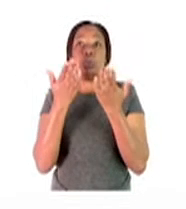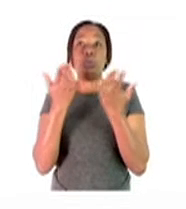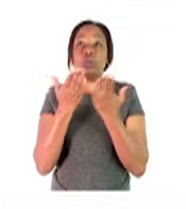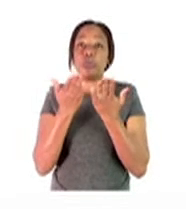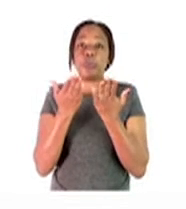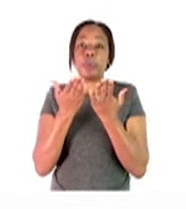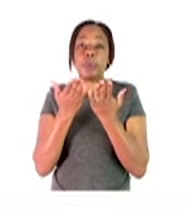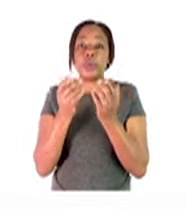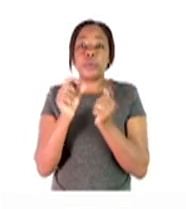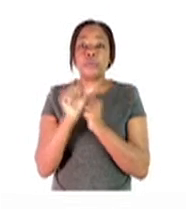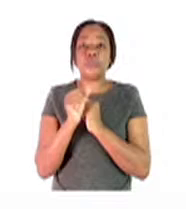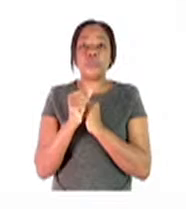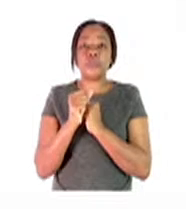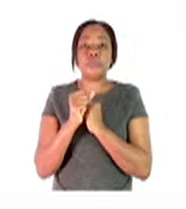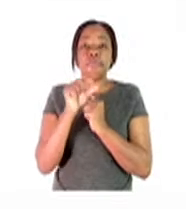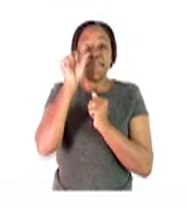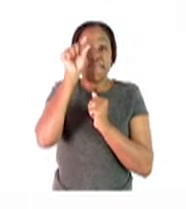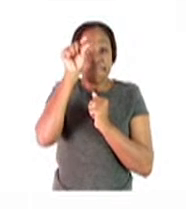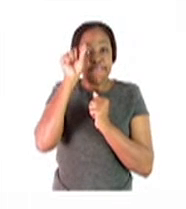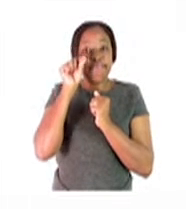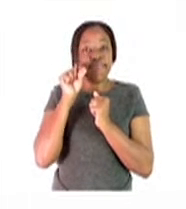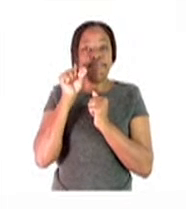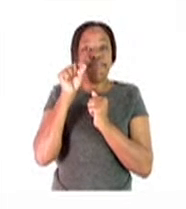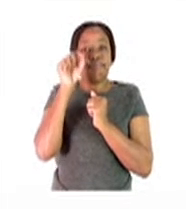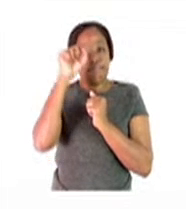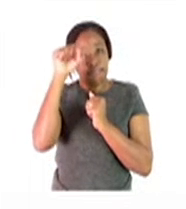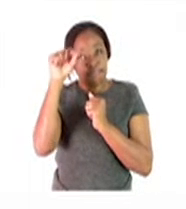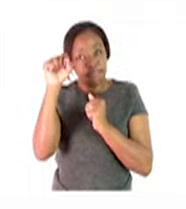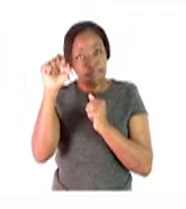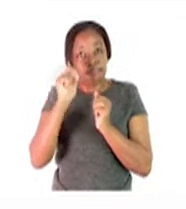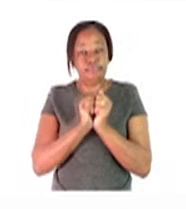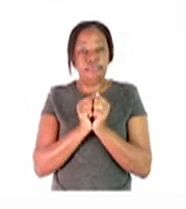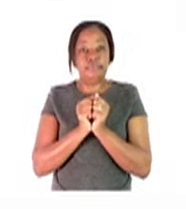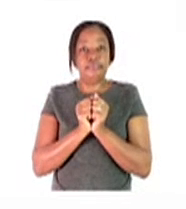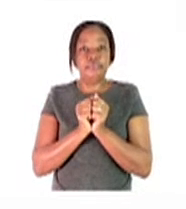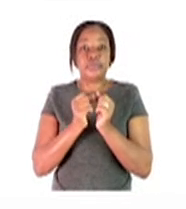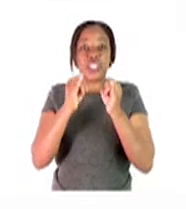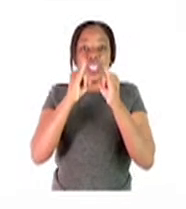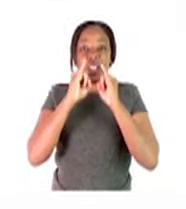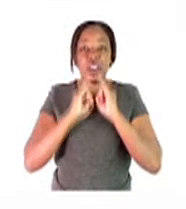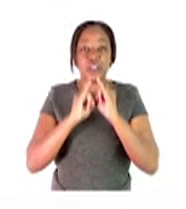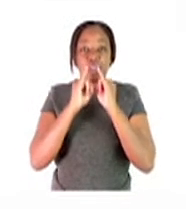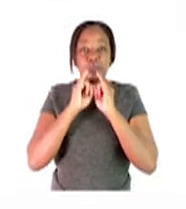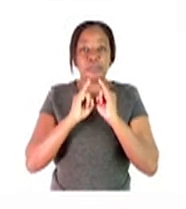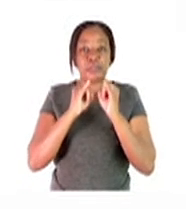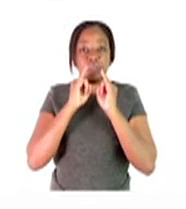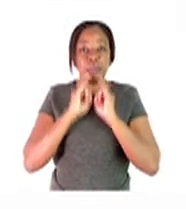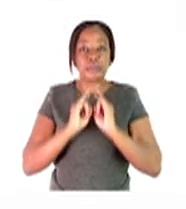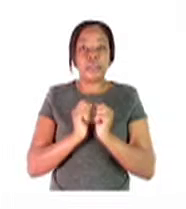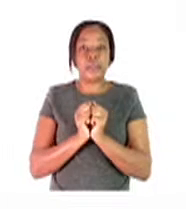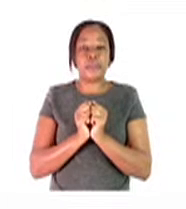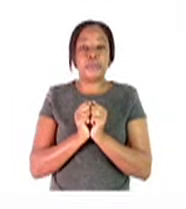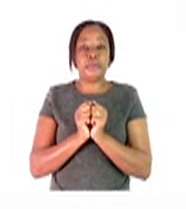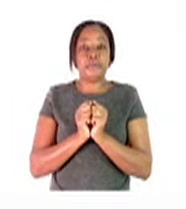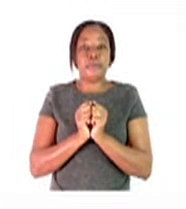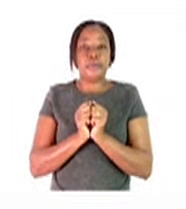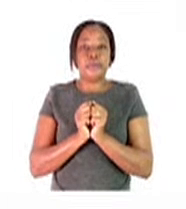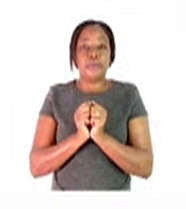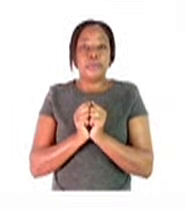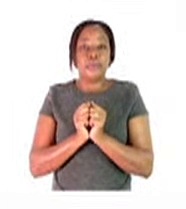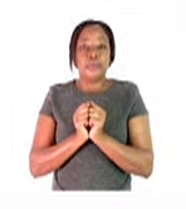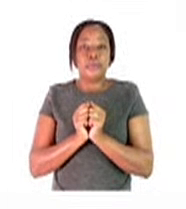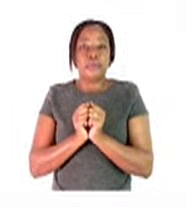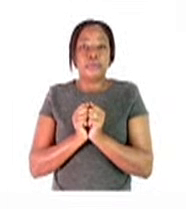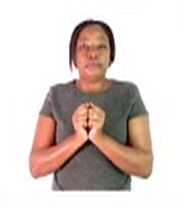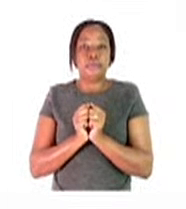some news, what happens there in the other place, in the other place in the world or in our own country. What is that? It